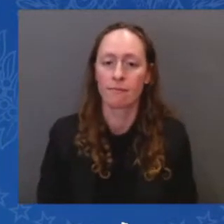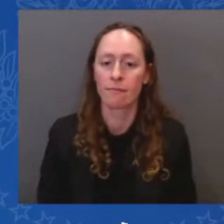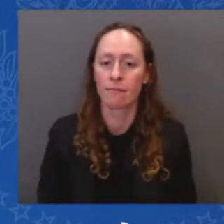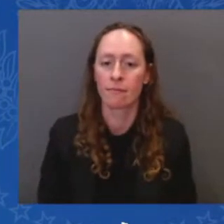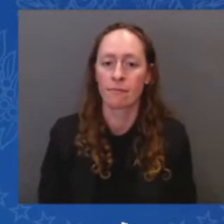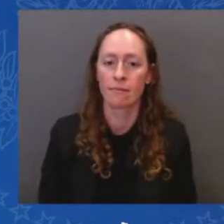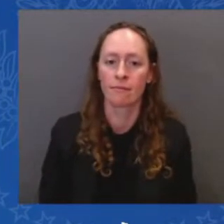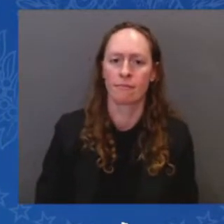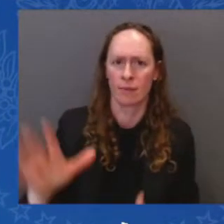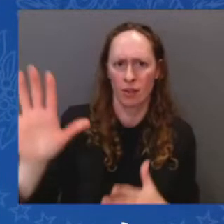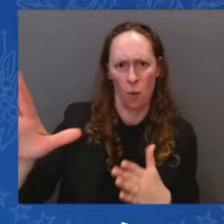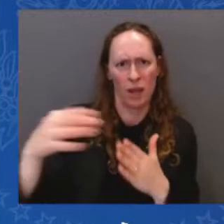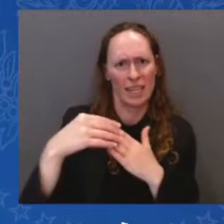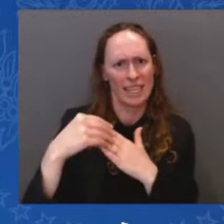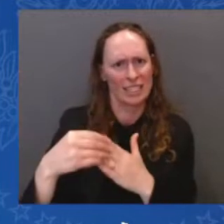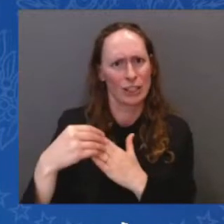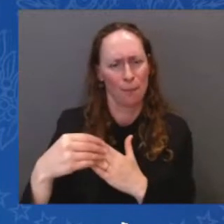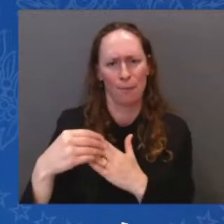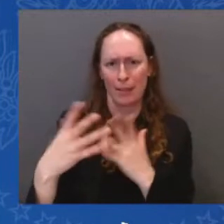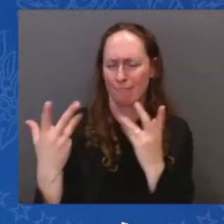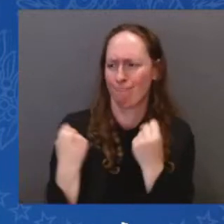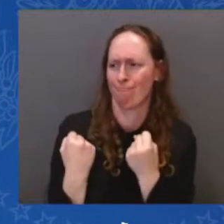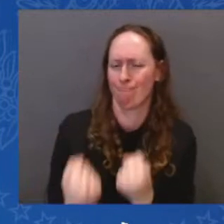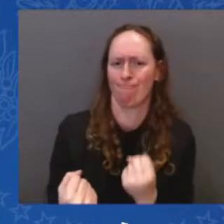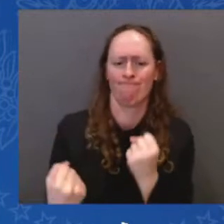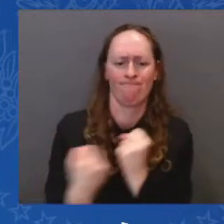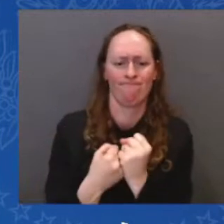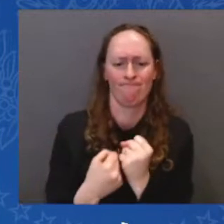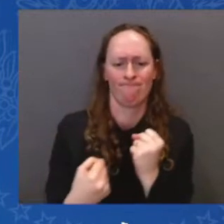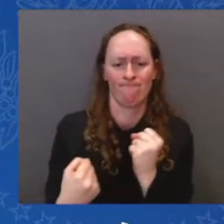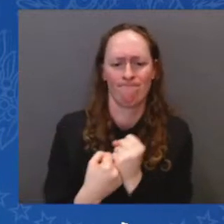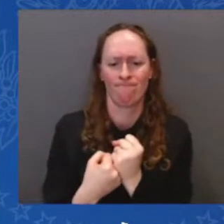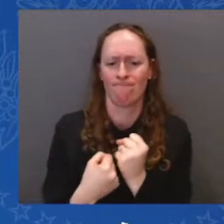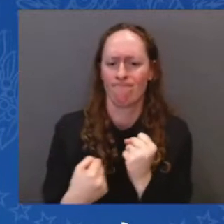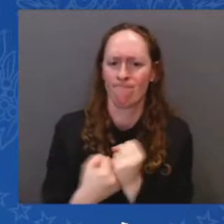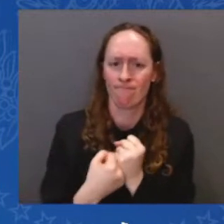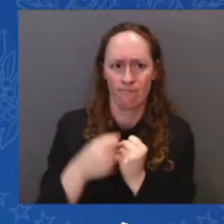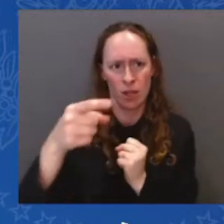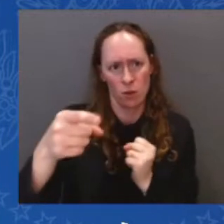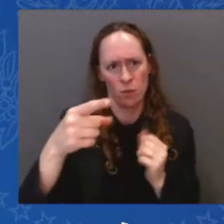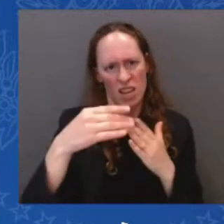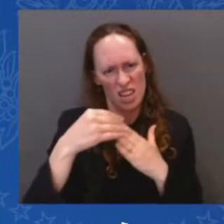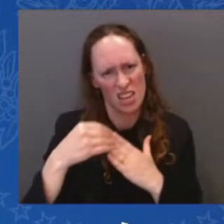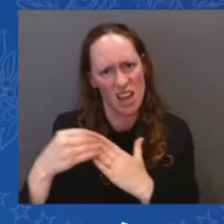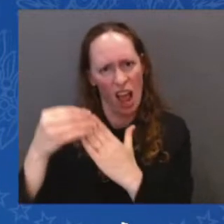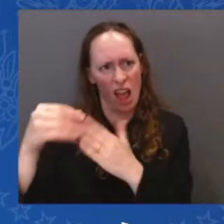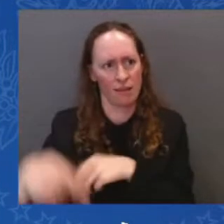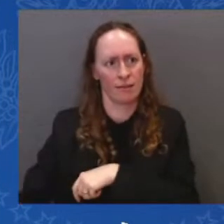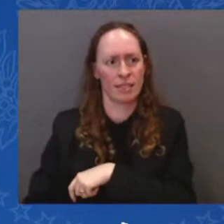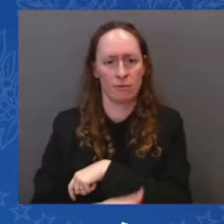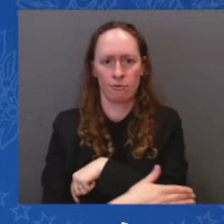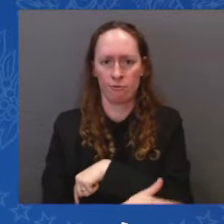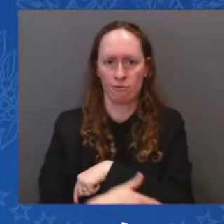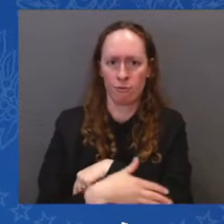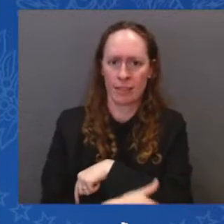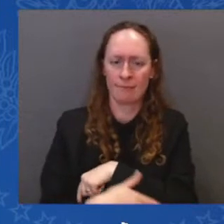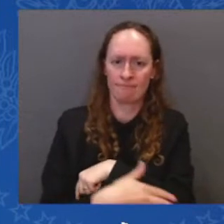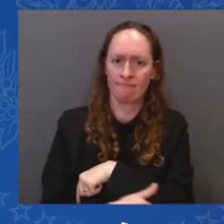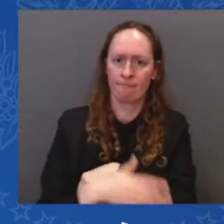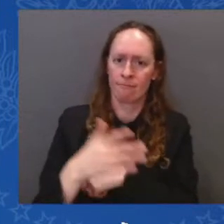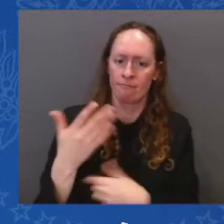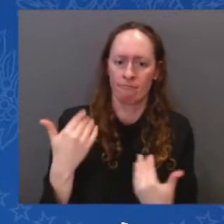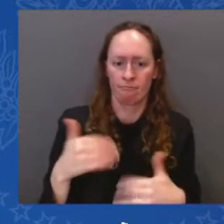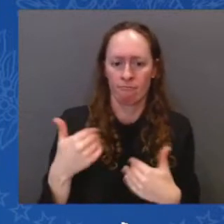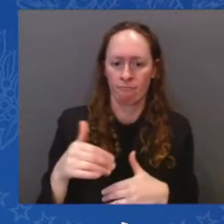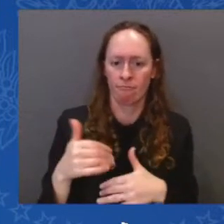great nation, and the trust you placed in me. When you were inaugurated, you didn't have to do that, but you